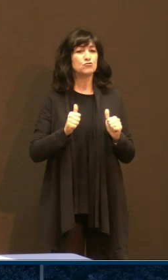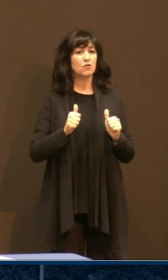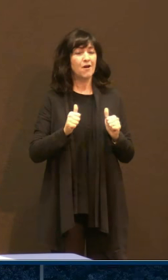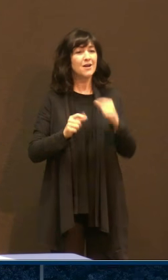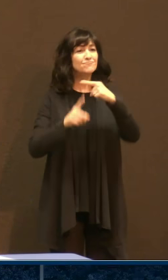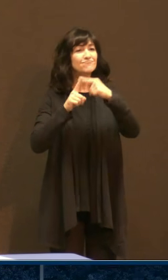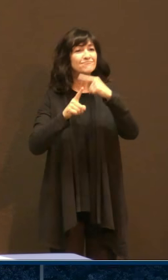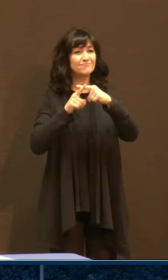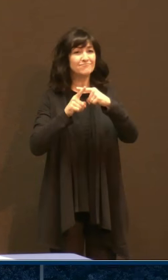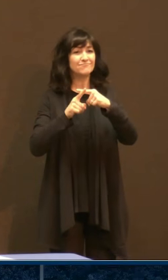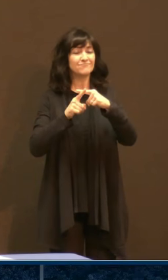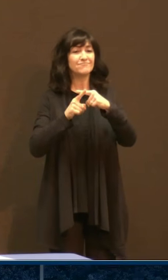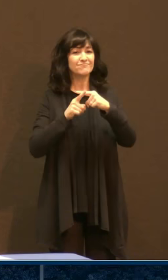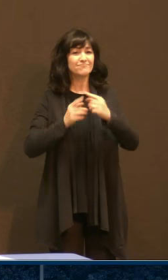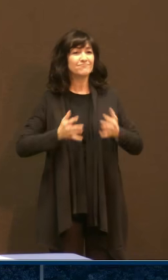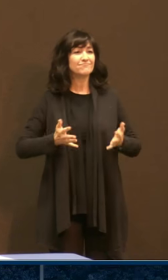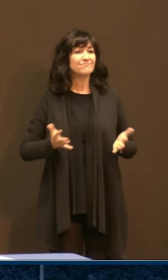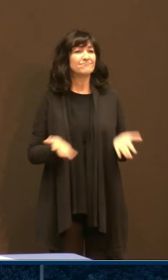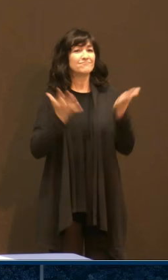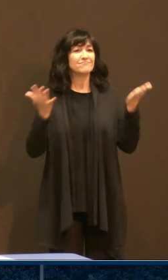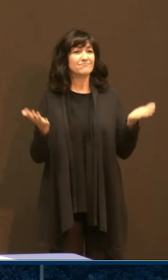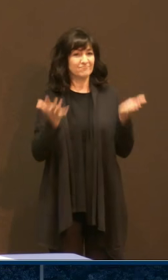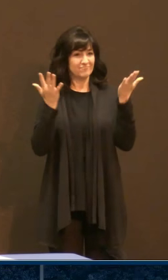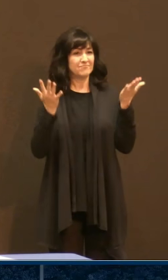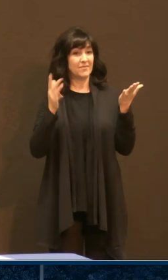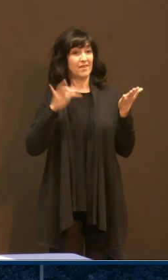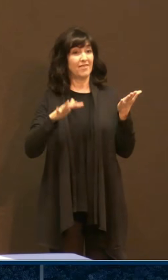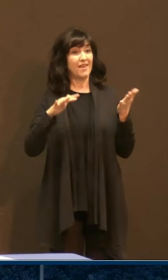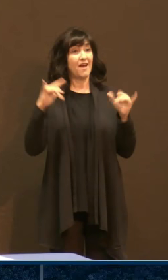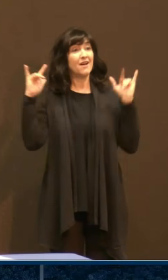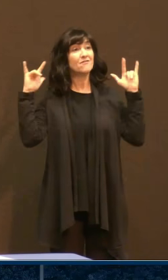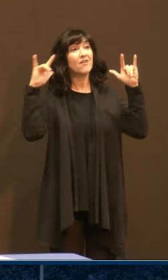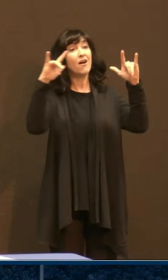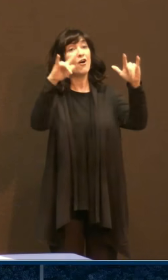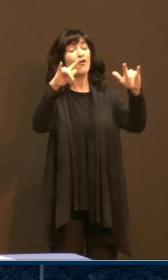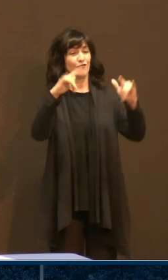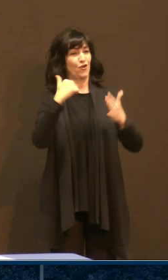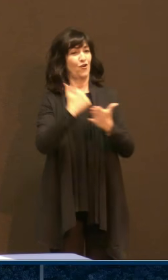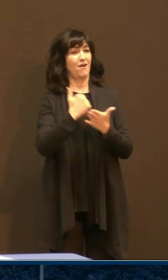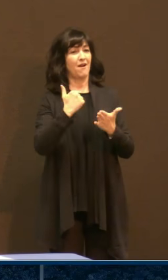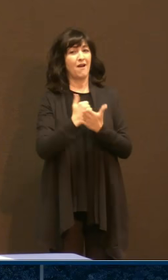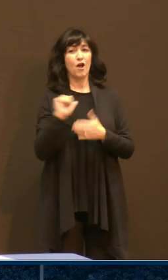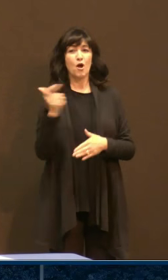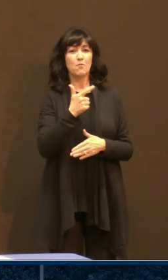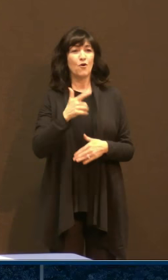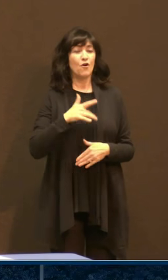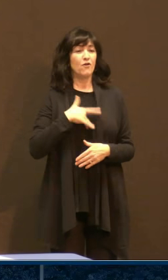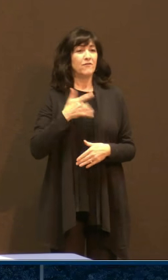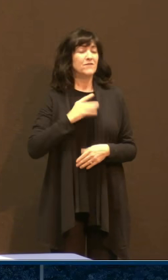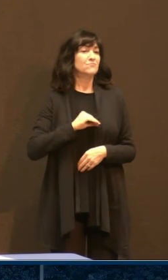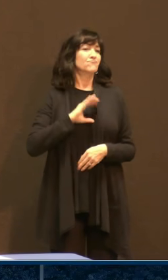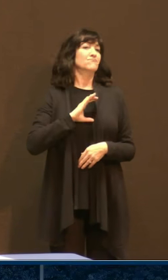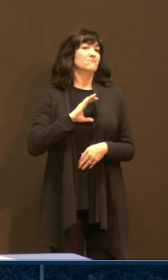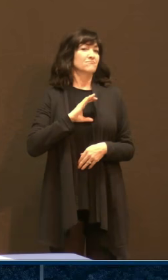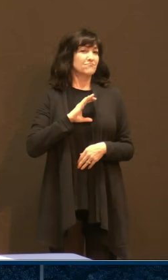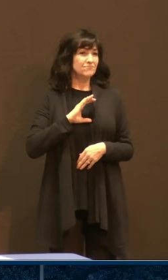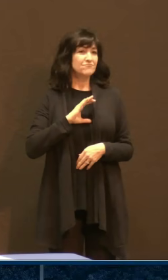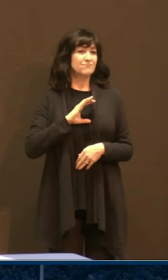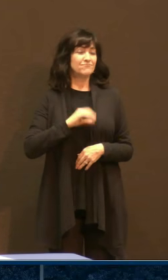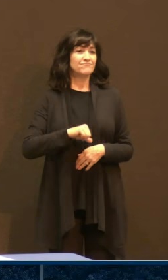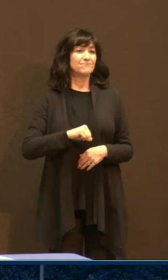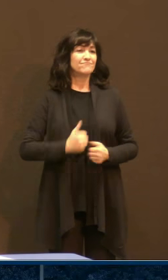good bright lights among the darkness. I heard on the radio this morning